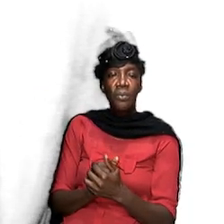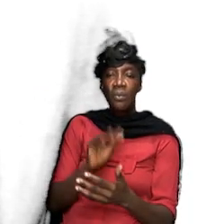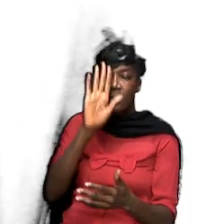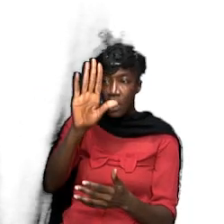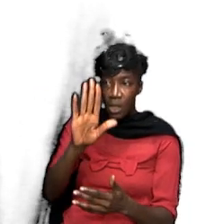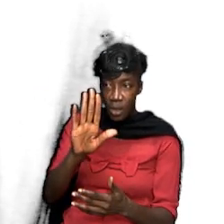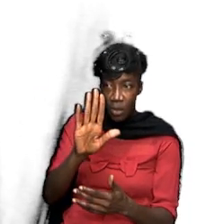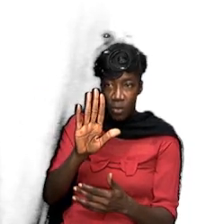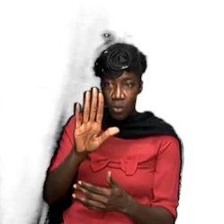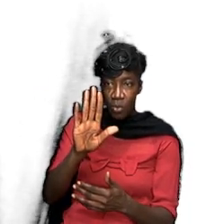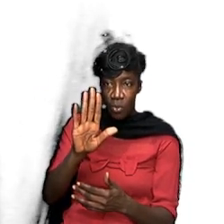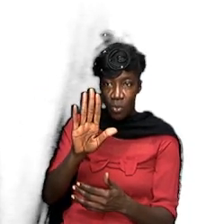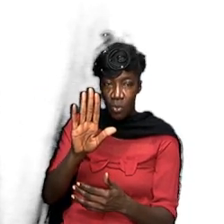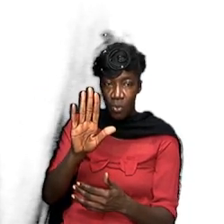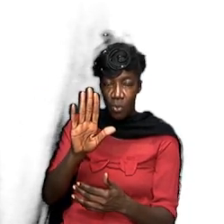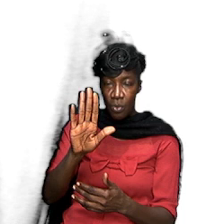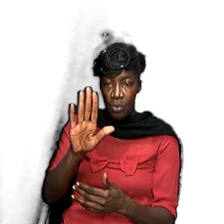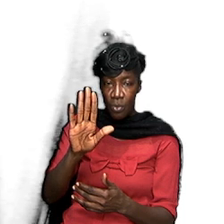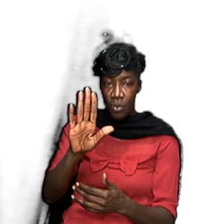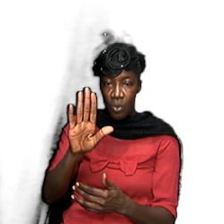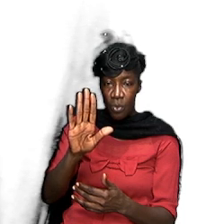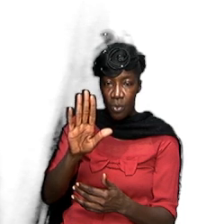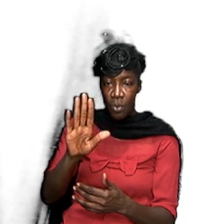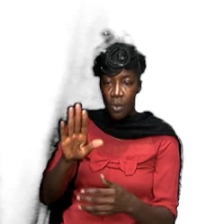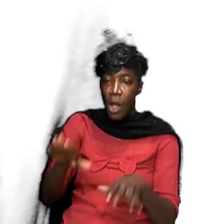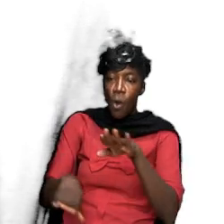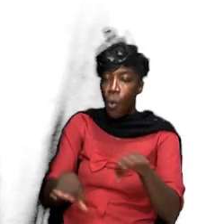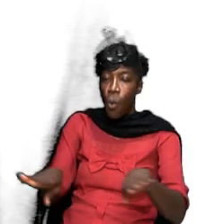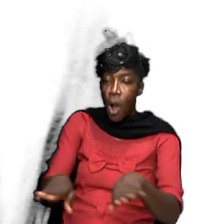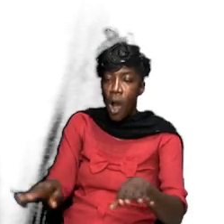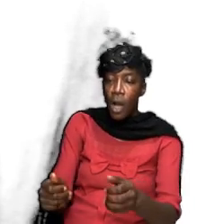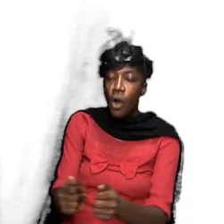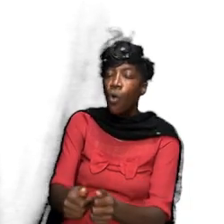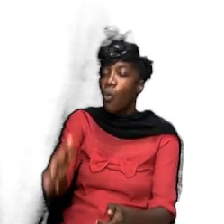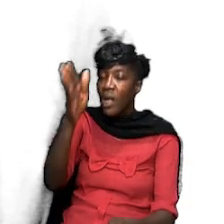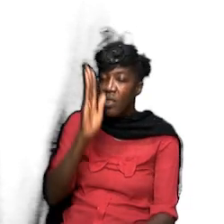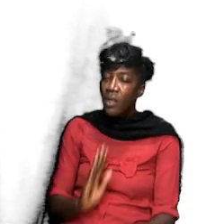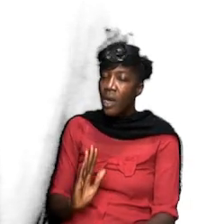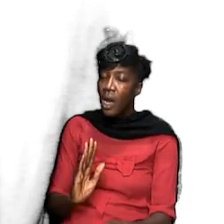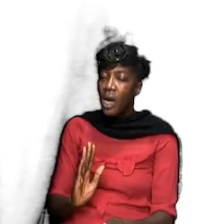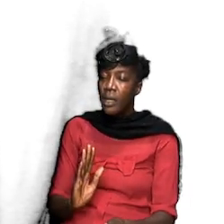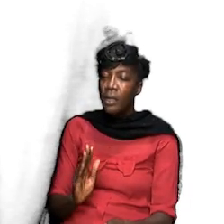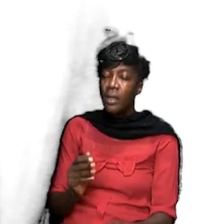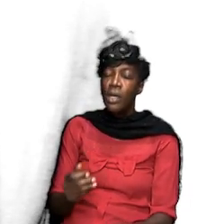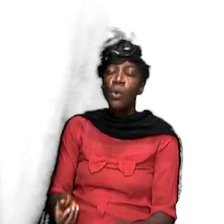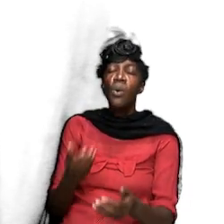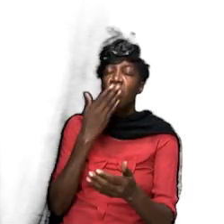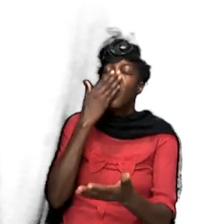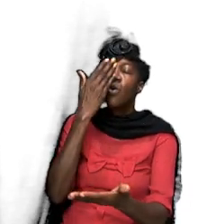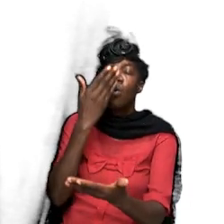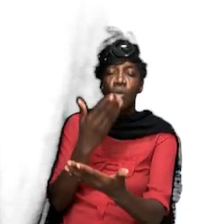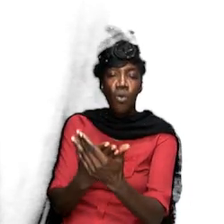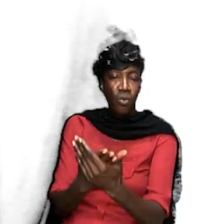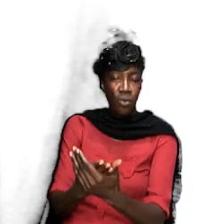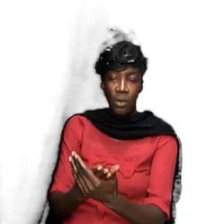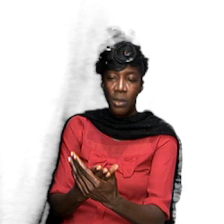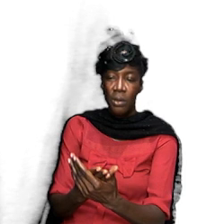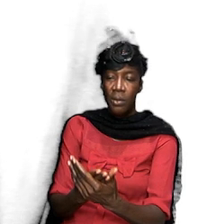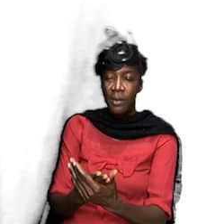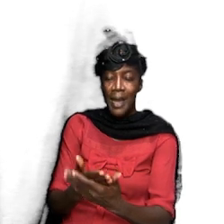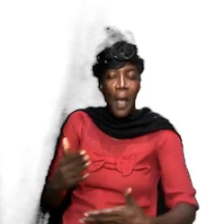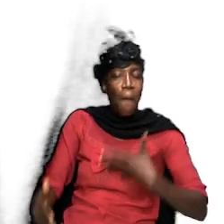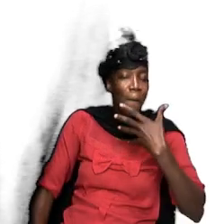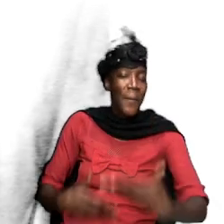your foot will be sown again, your walk will be sown again, and you will be able to, you know, be